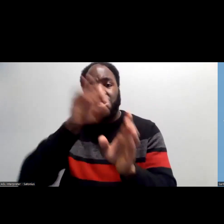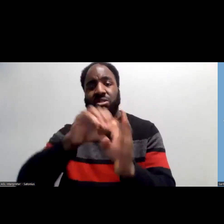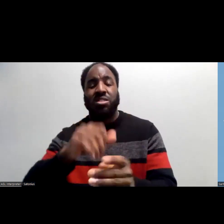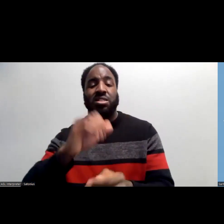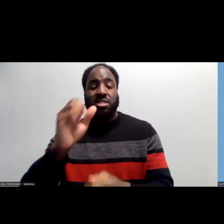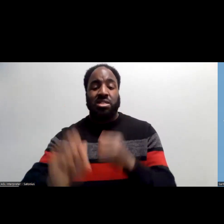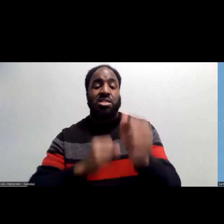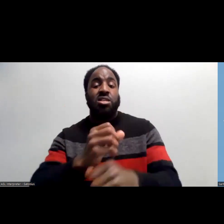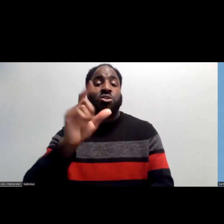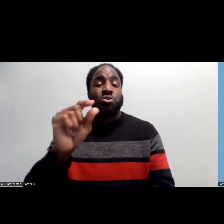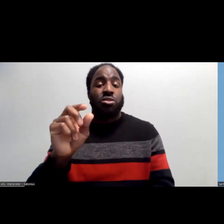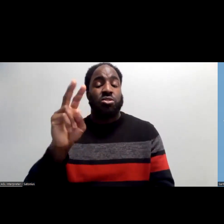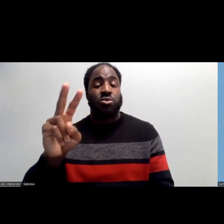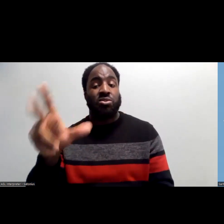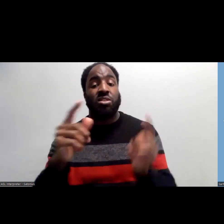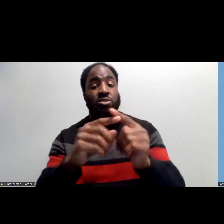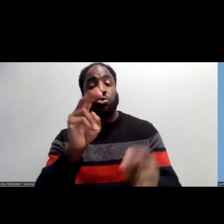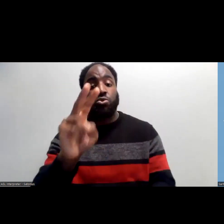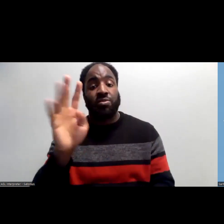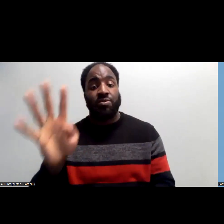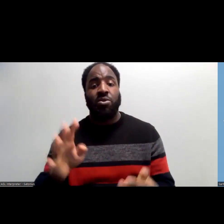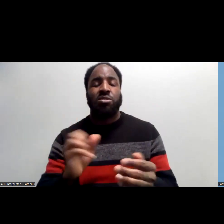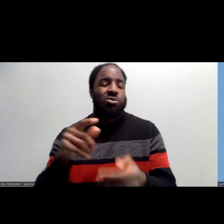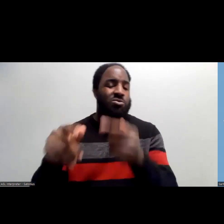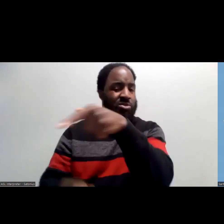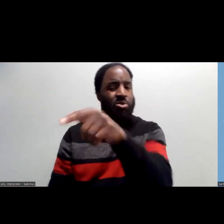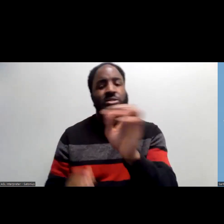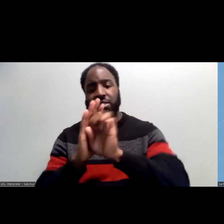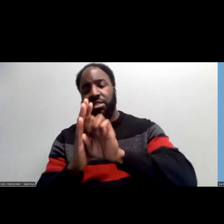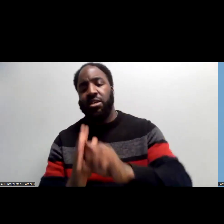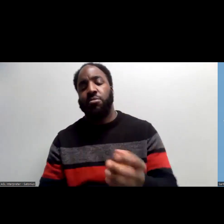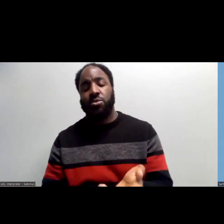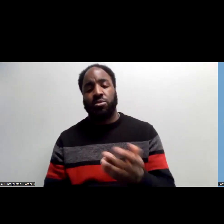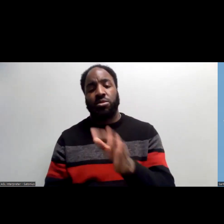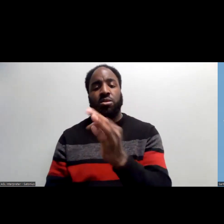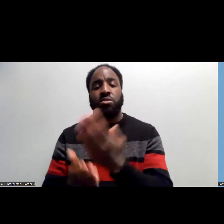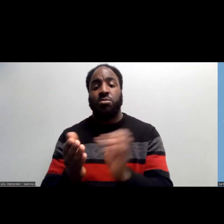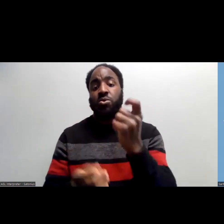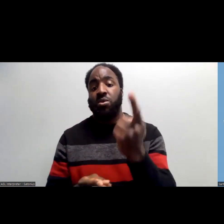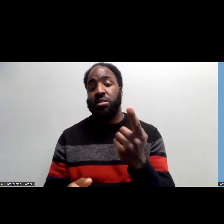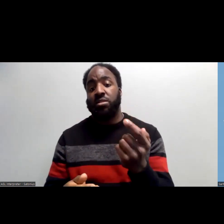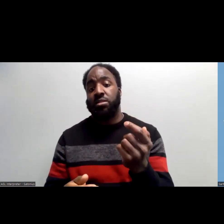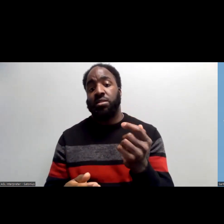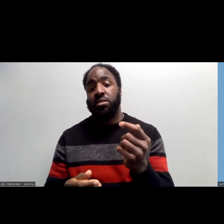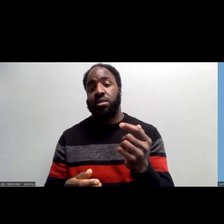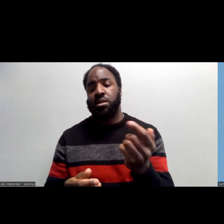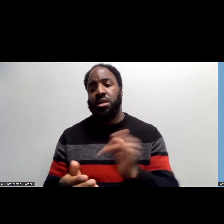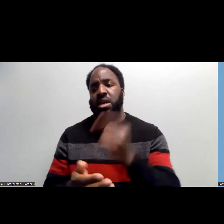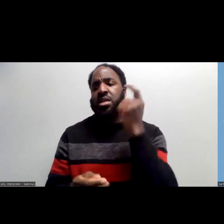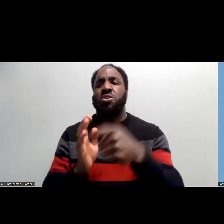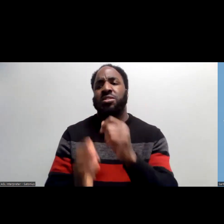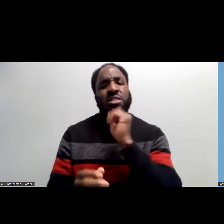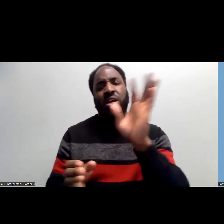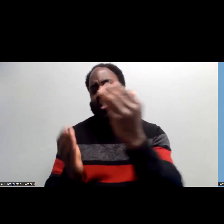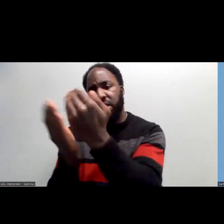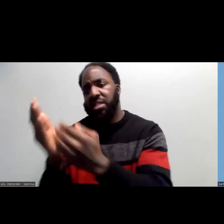to flag that and ask about that. So these are examples of some of those, the ones that about what happened to the ones that were listed in year